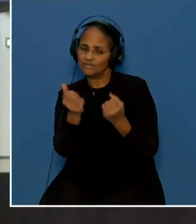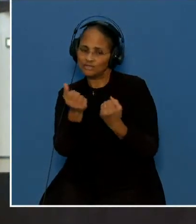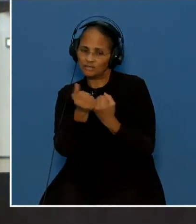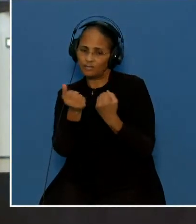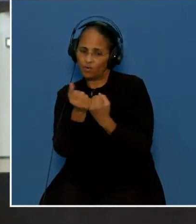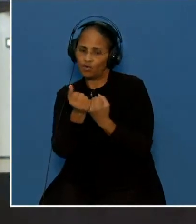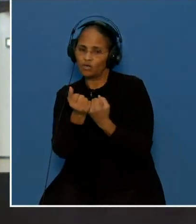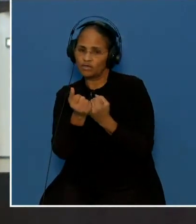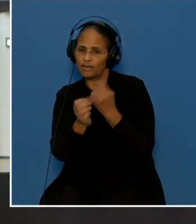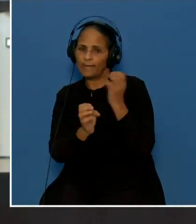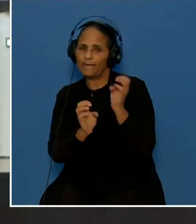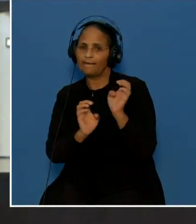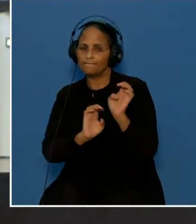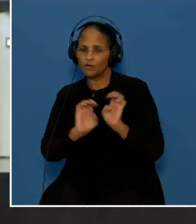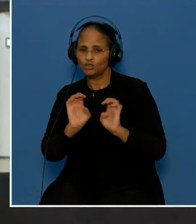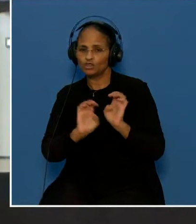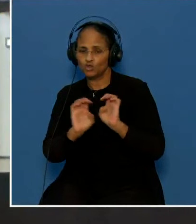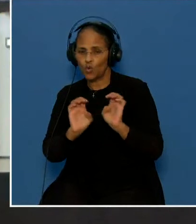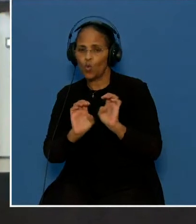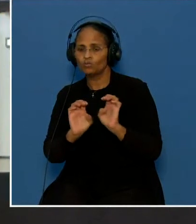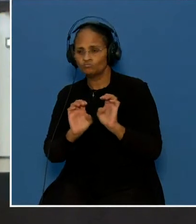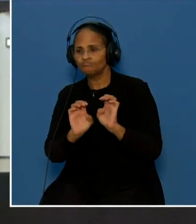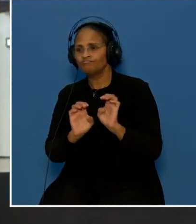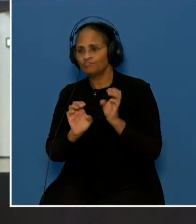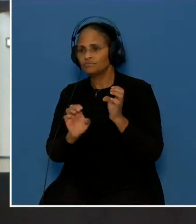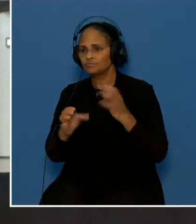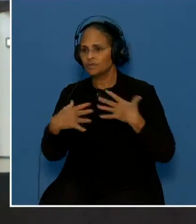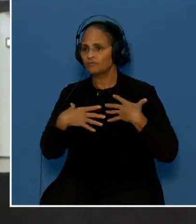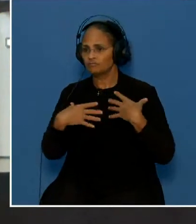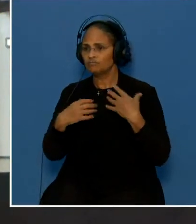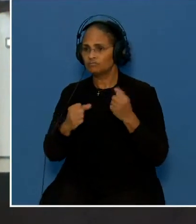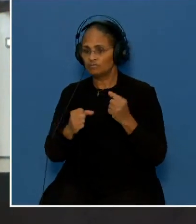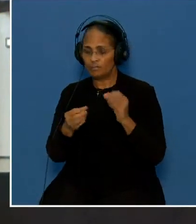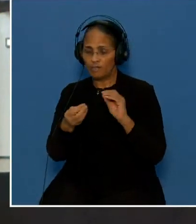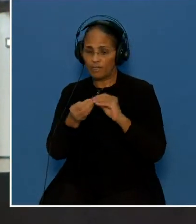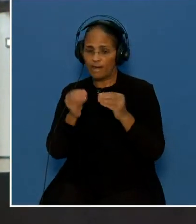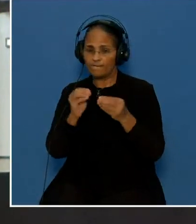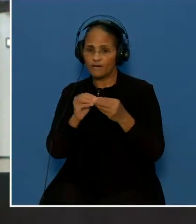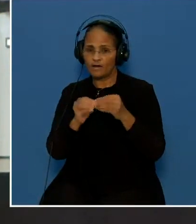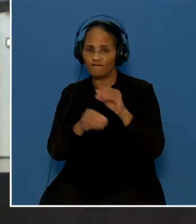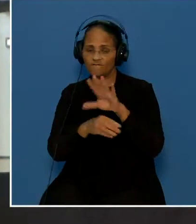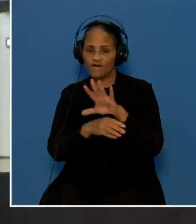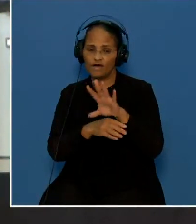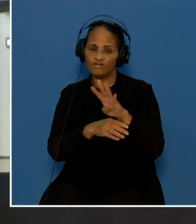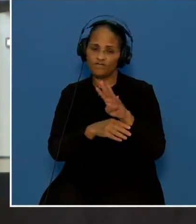Emotional Well-Being Hotline. The phone number is